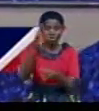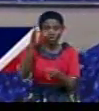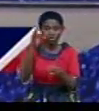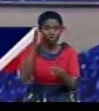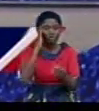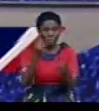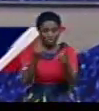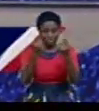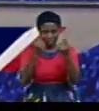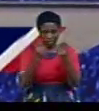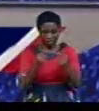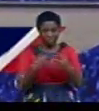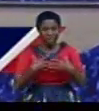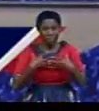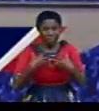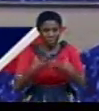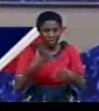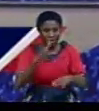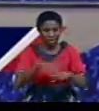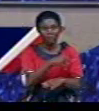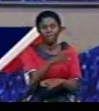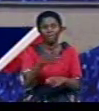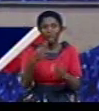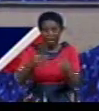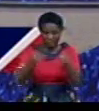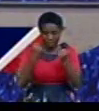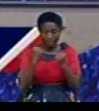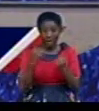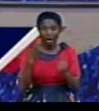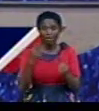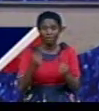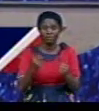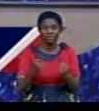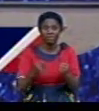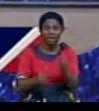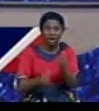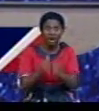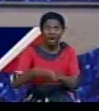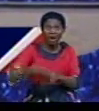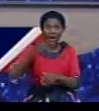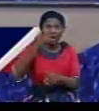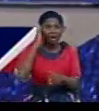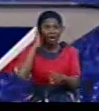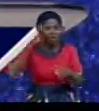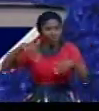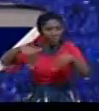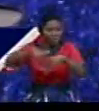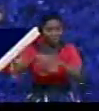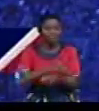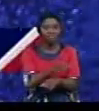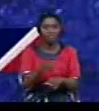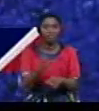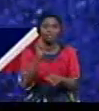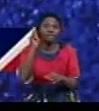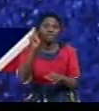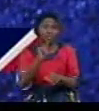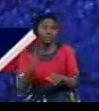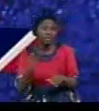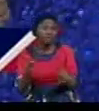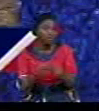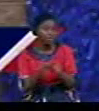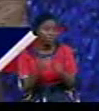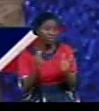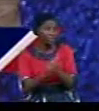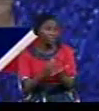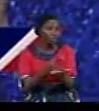upon thee the power of the highest shall overshadow therefore also that